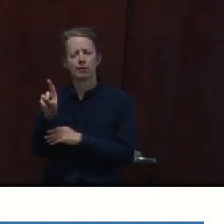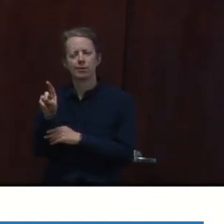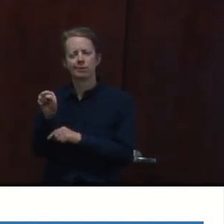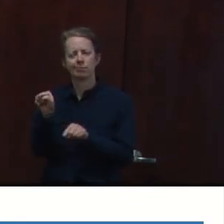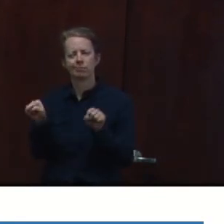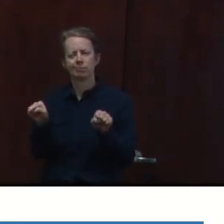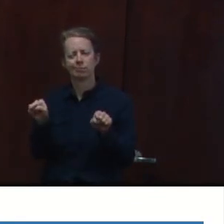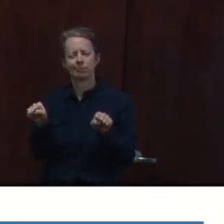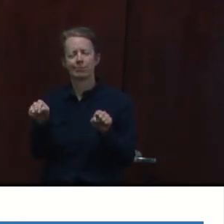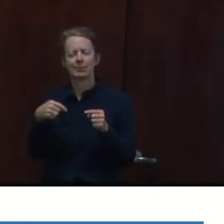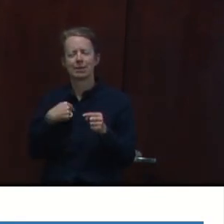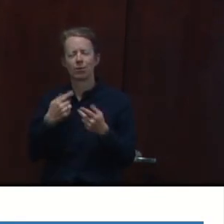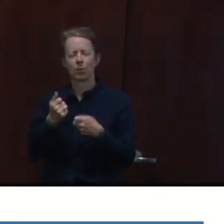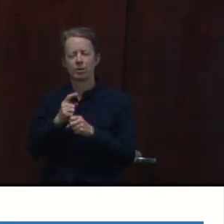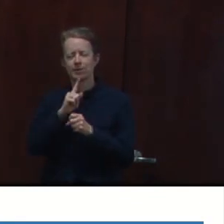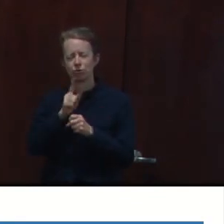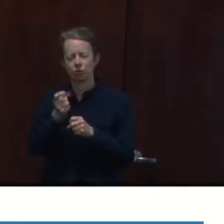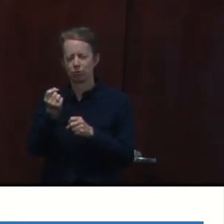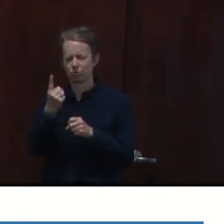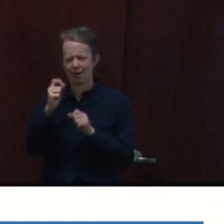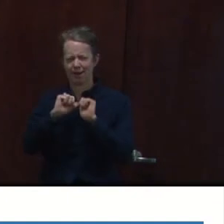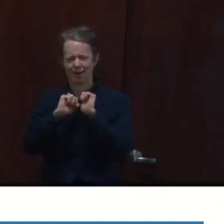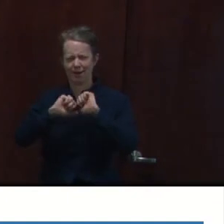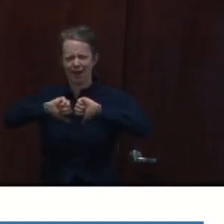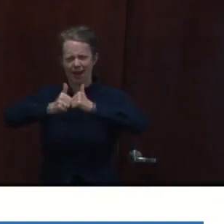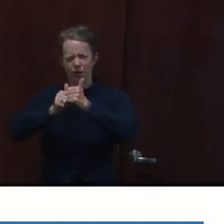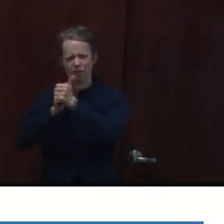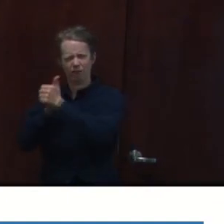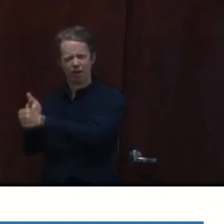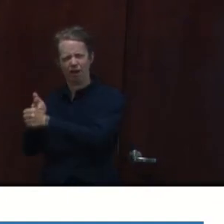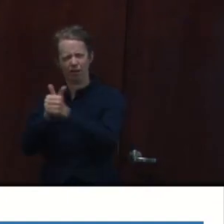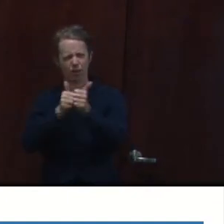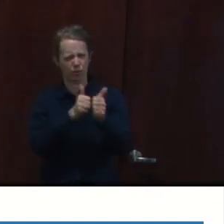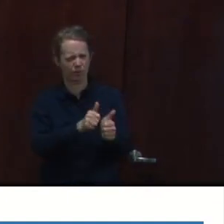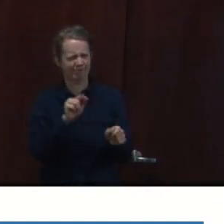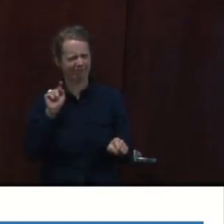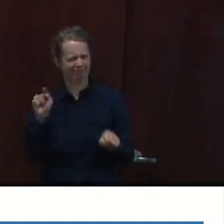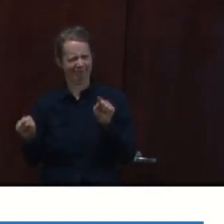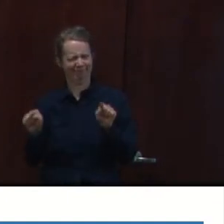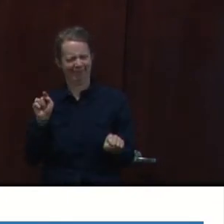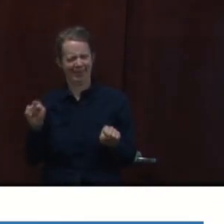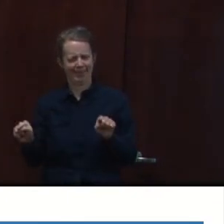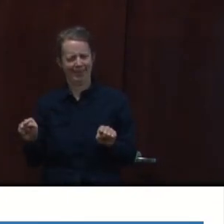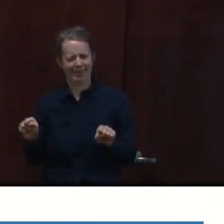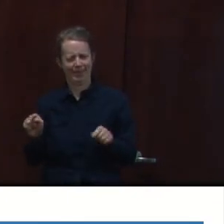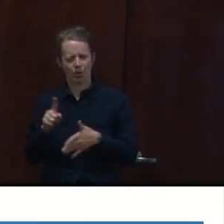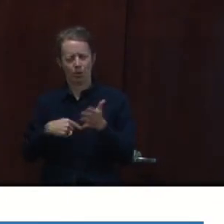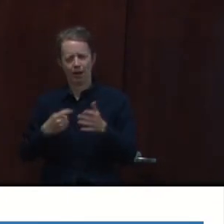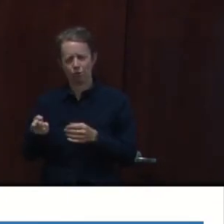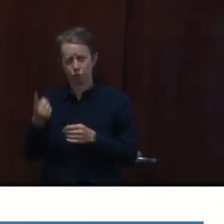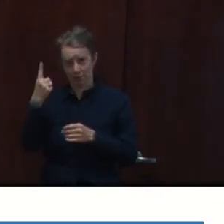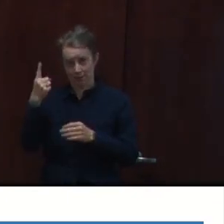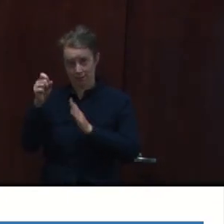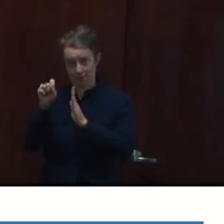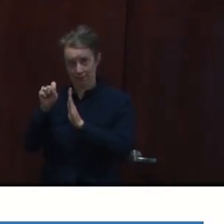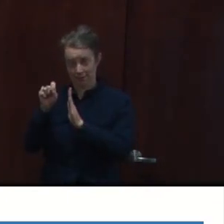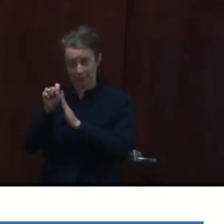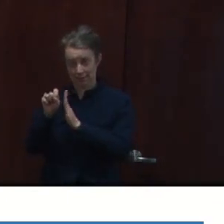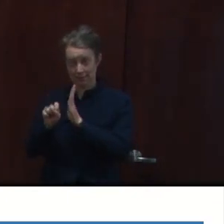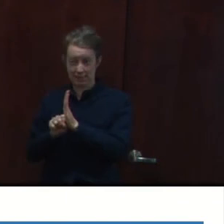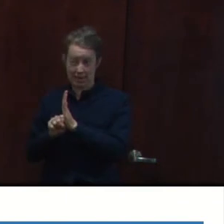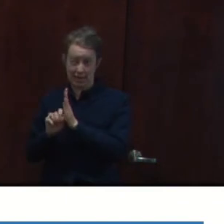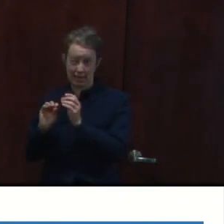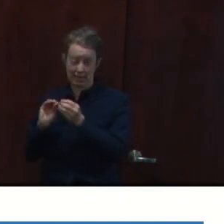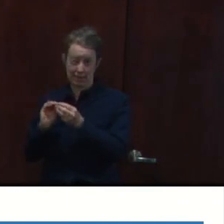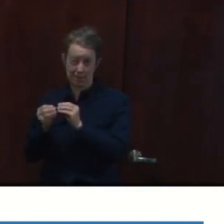I just want to make sure I understand how to track those two pieces of data. My understanding is that on the state site,